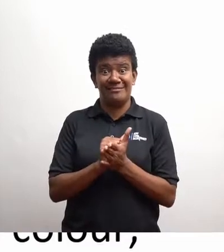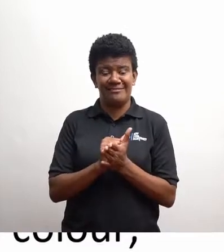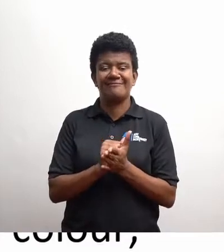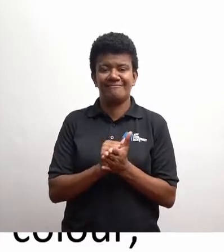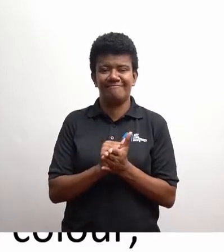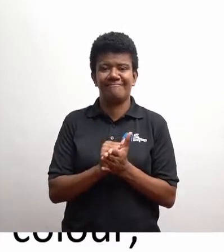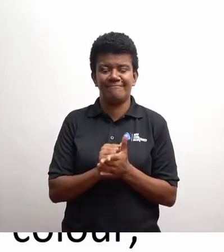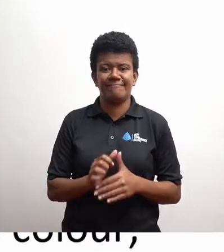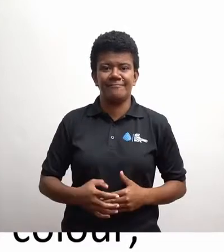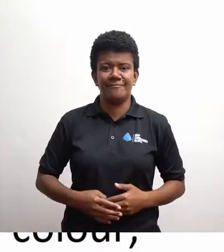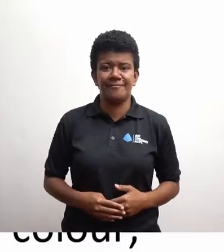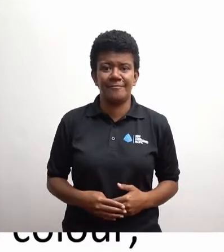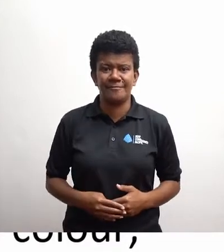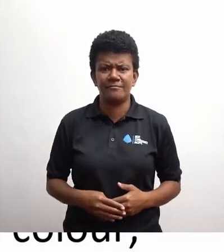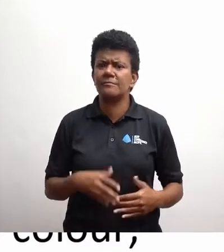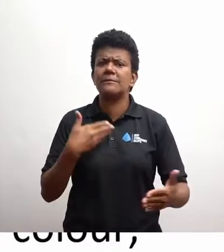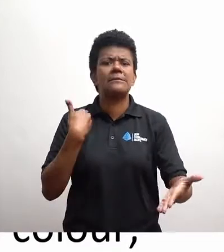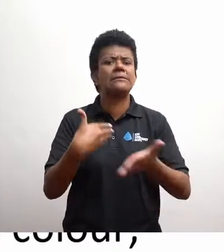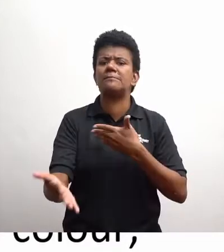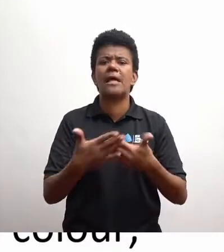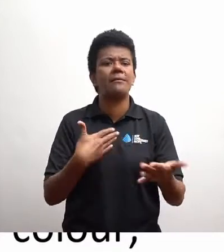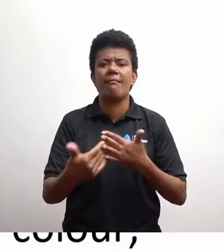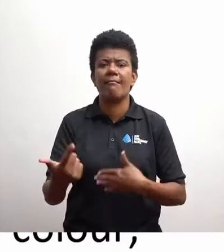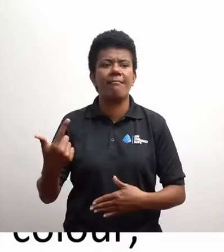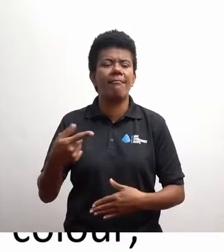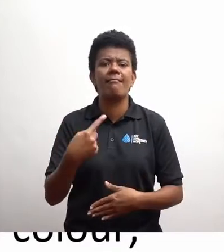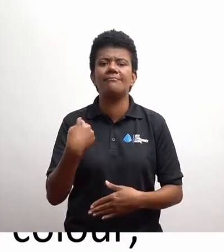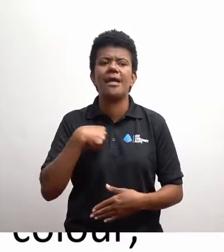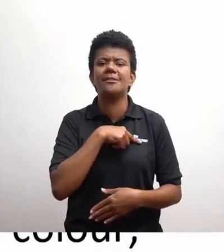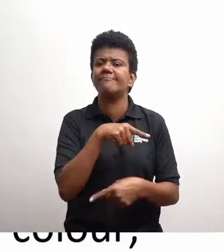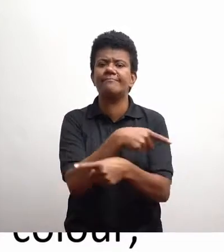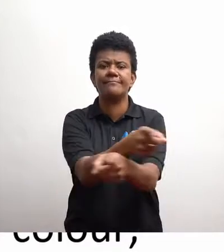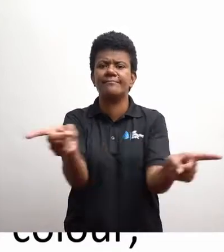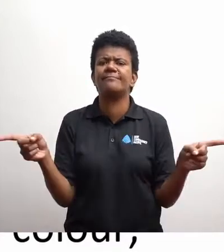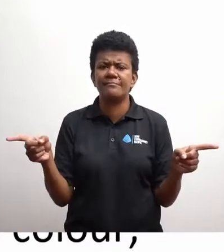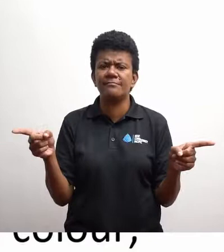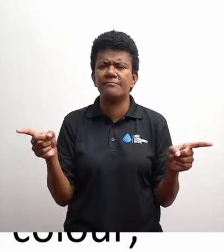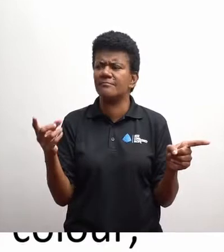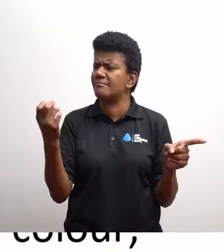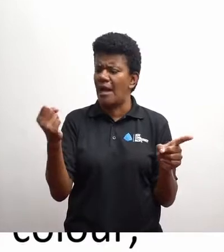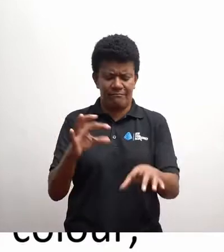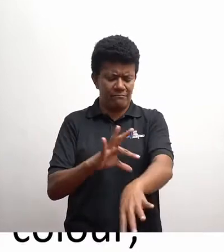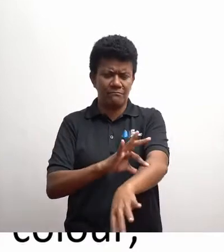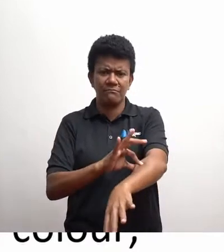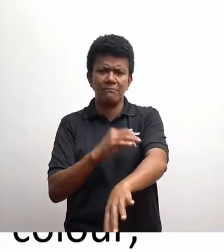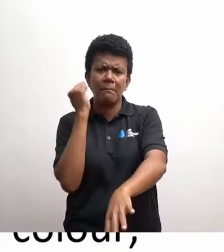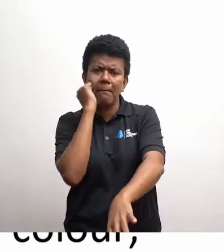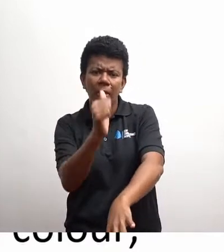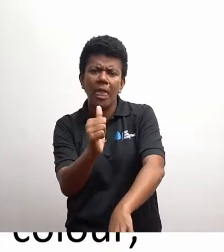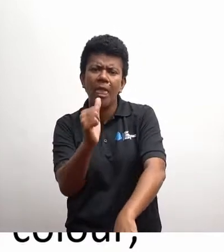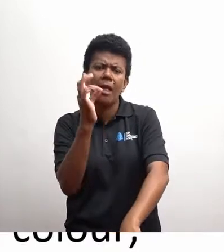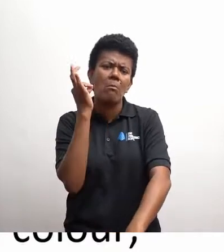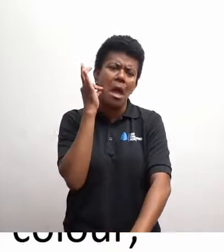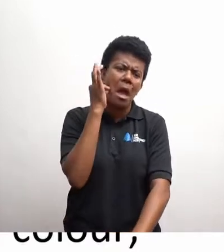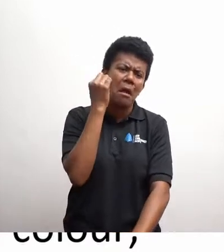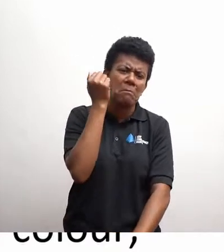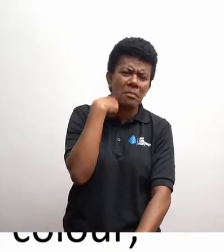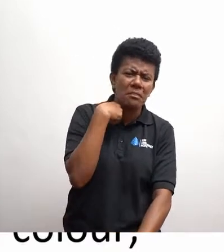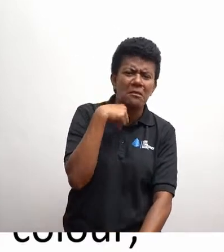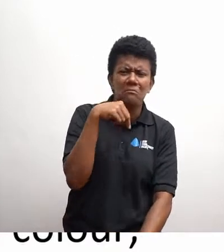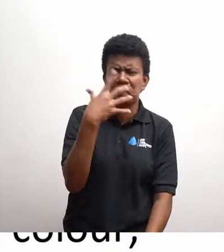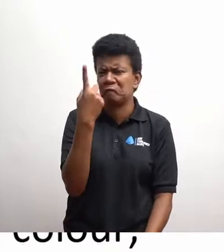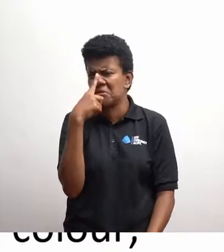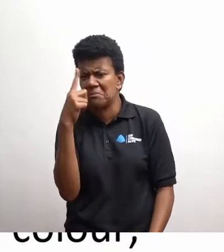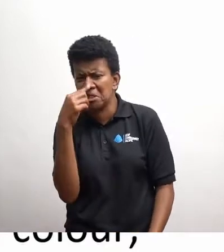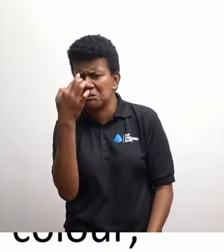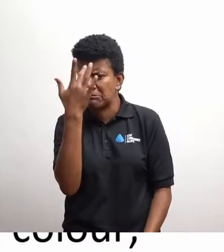Rights. Whatever our nationality, place of residence, our sex, our color, our religion, our language, and that